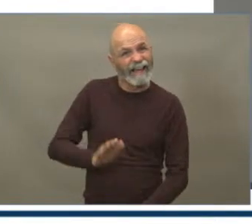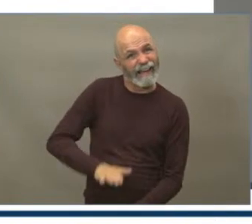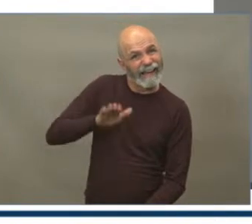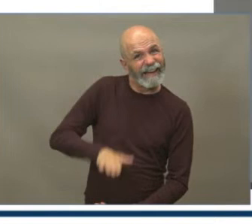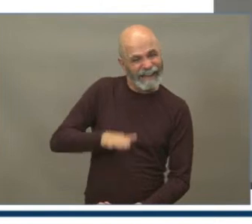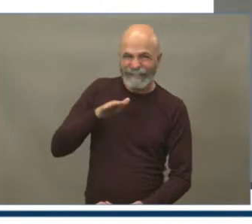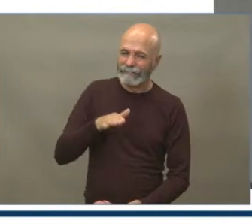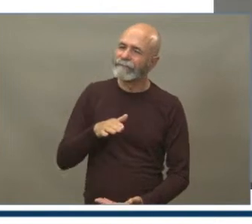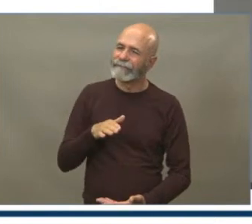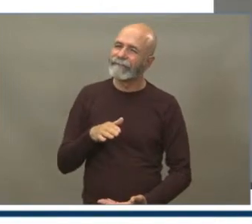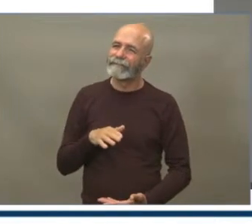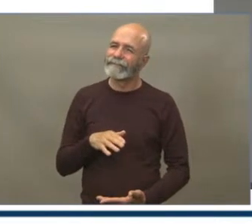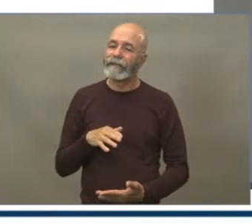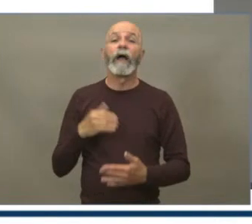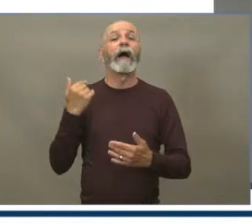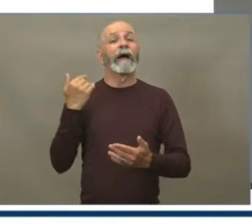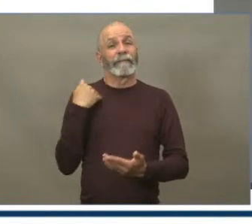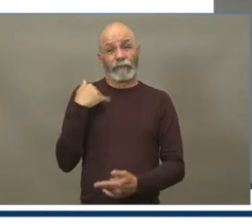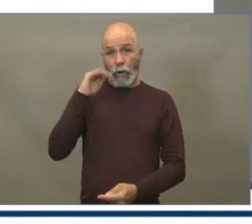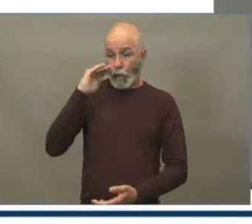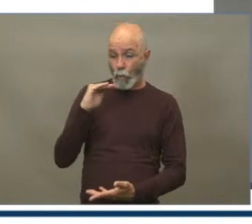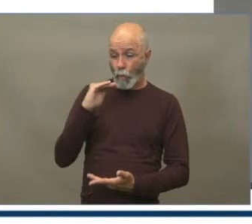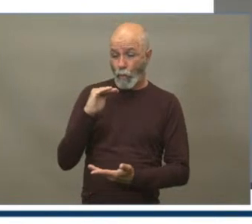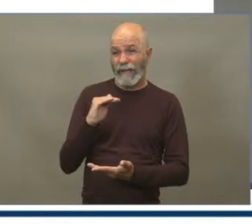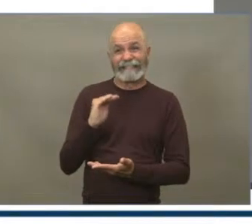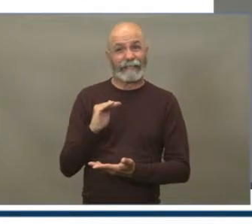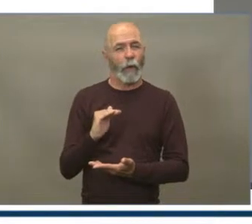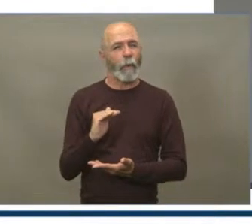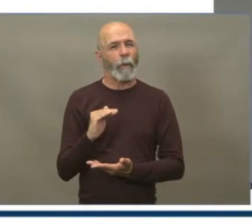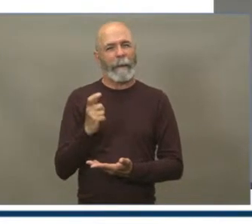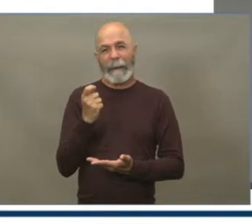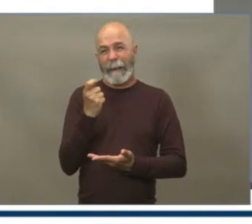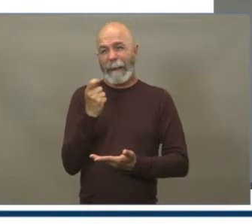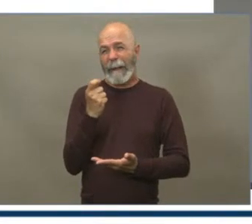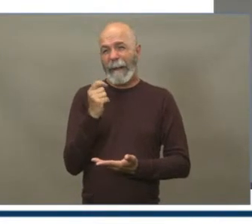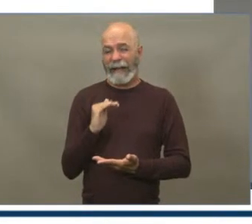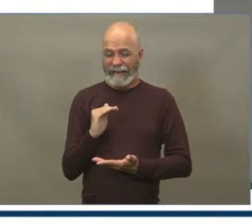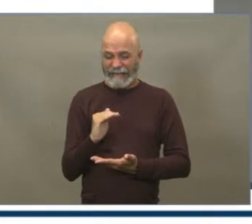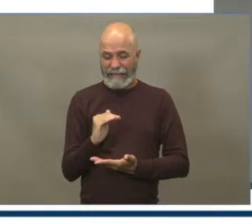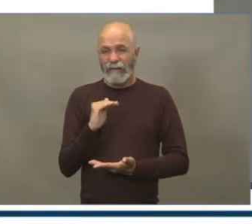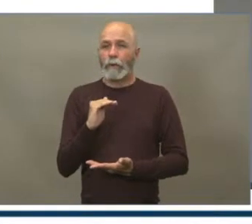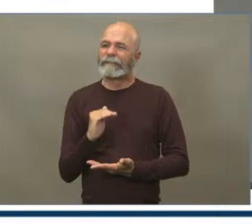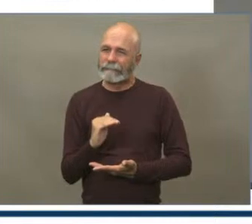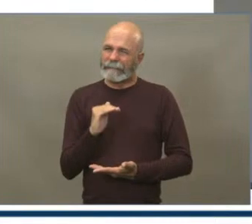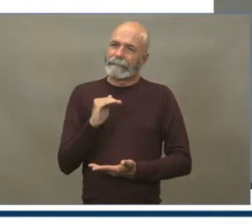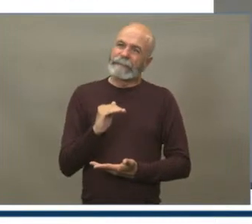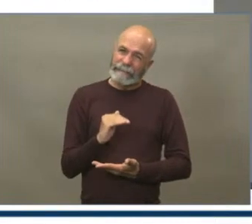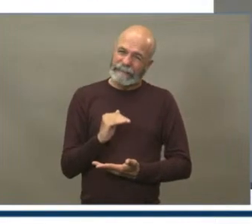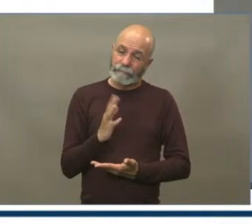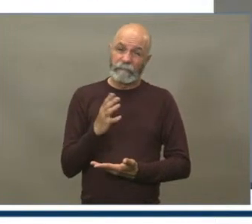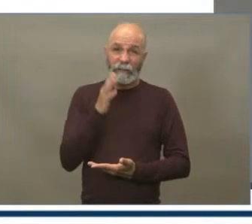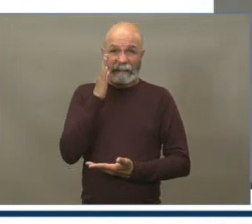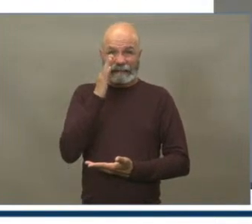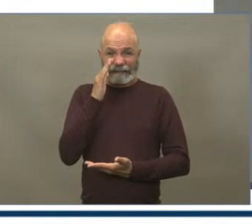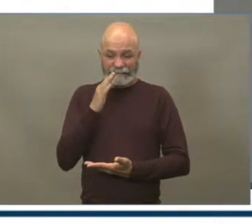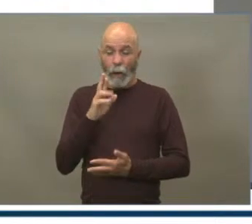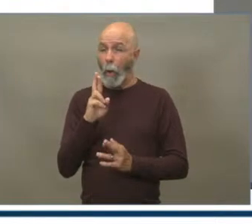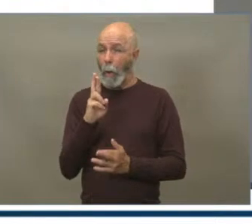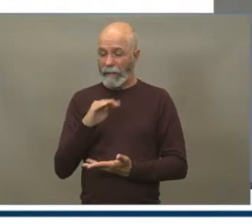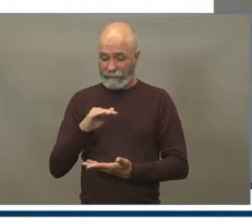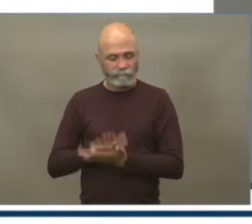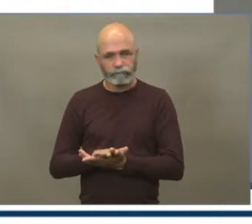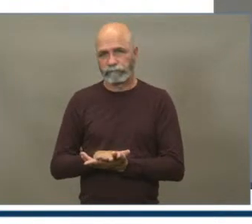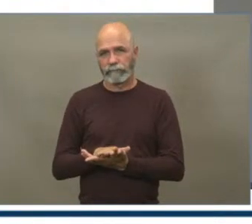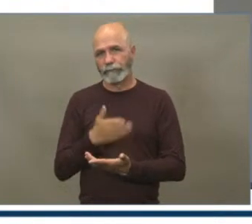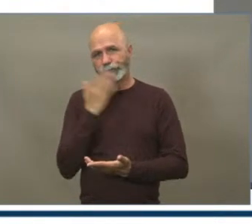the day before. And I expect within the next day that we will no longer have that bucket. Cases in will be assigned, and they go out for